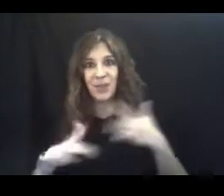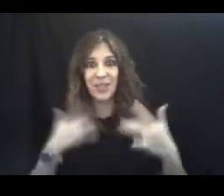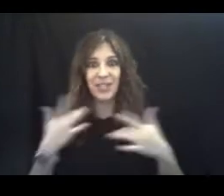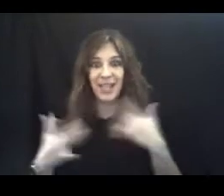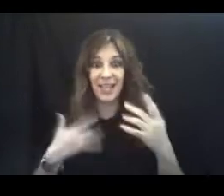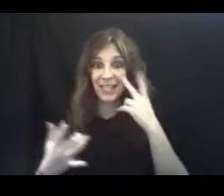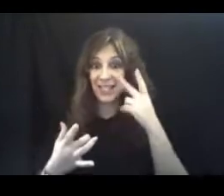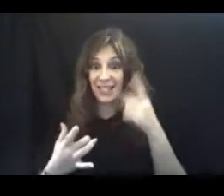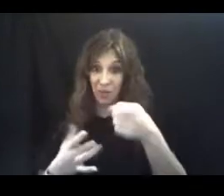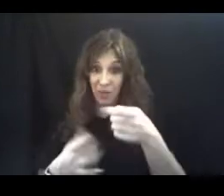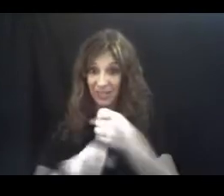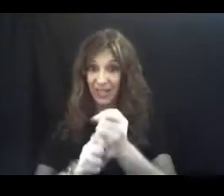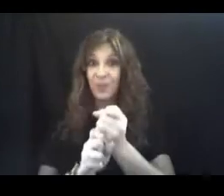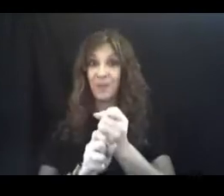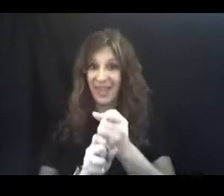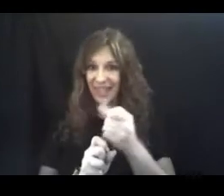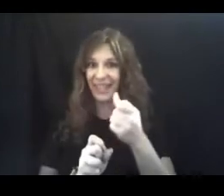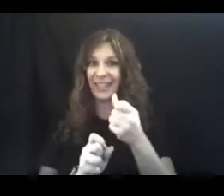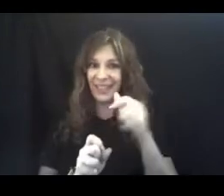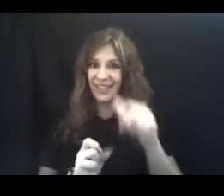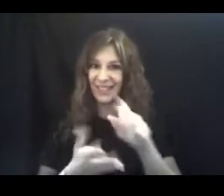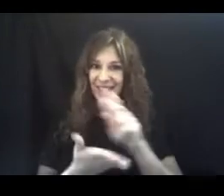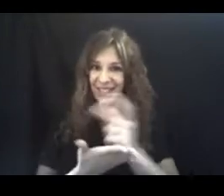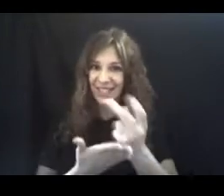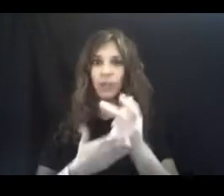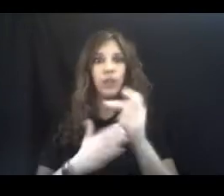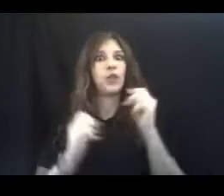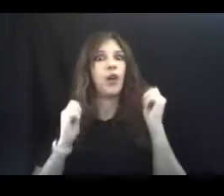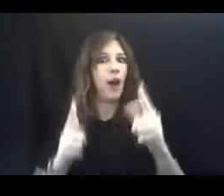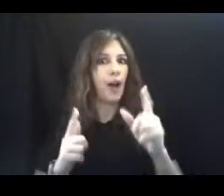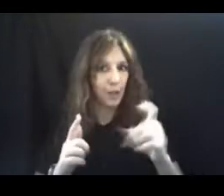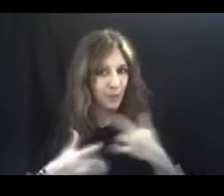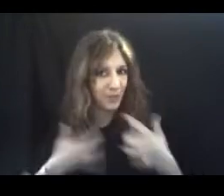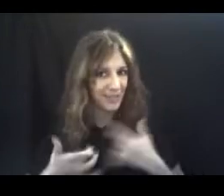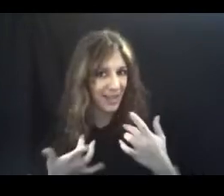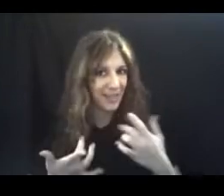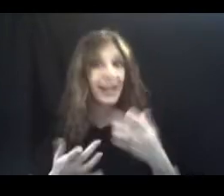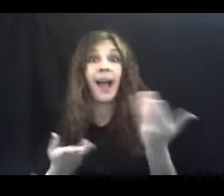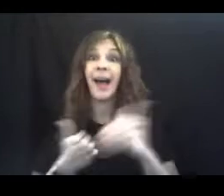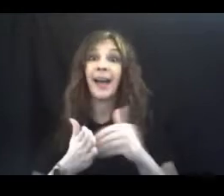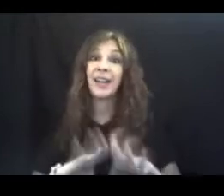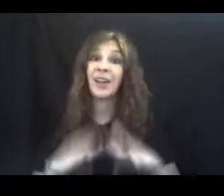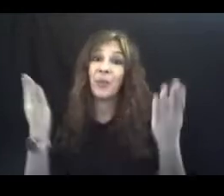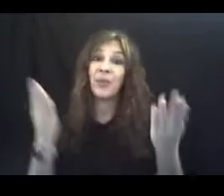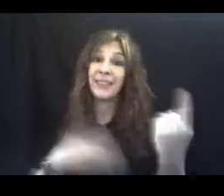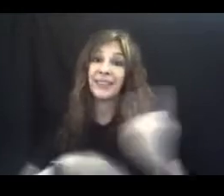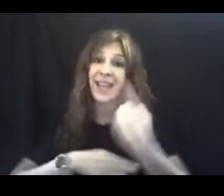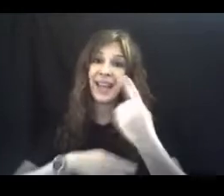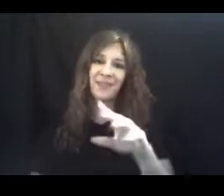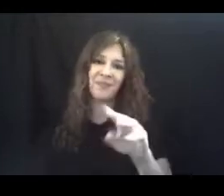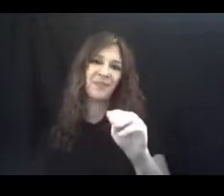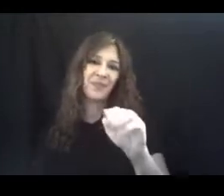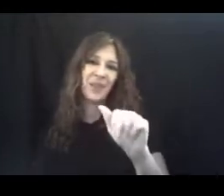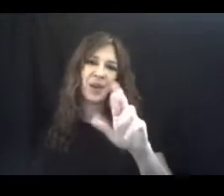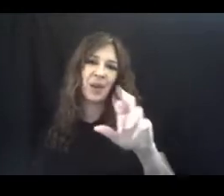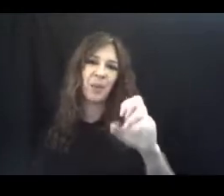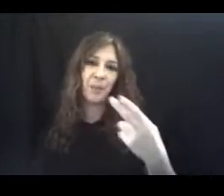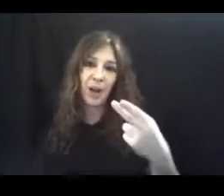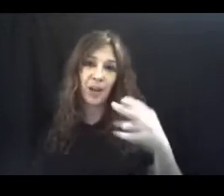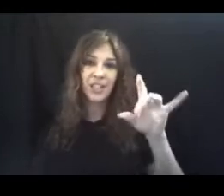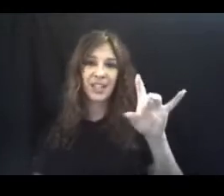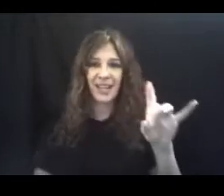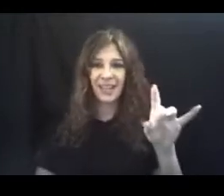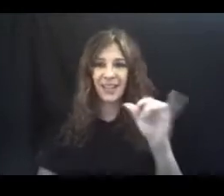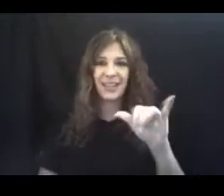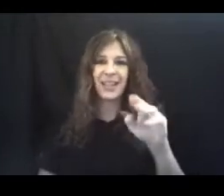going to be making out of his kitchen, and as all of you should be. Again, the opening is March 8th. So this is Michael. I'm glad you had a chance to